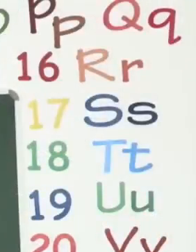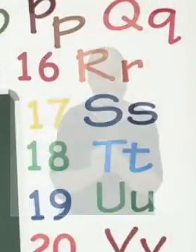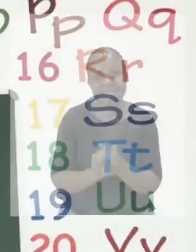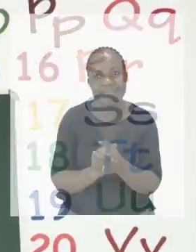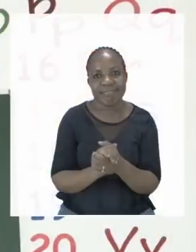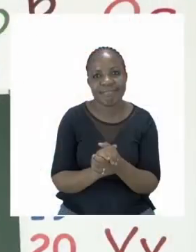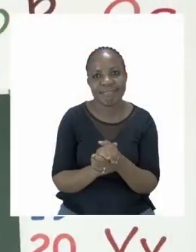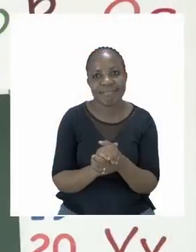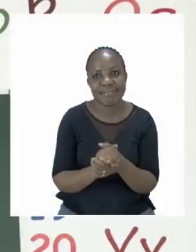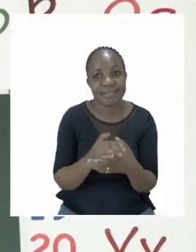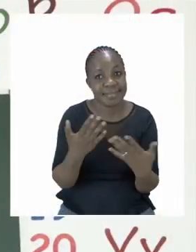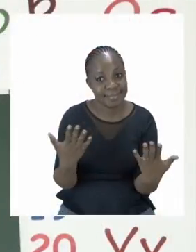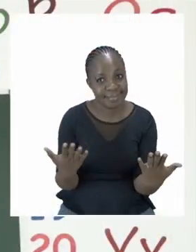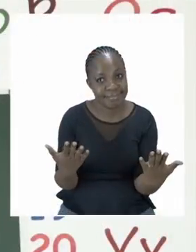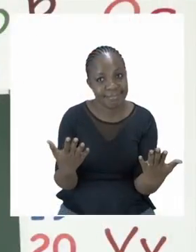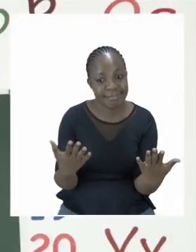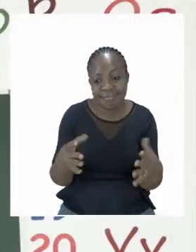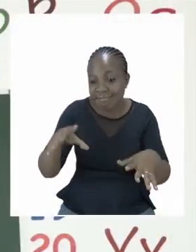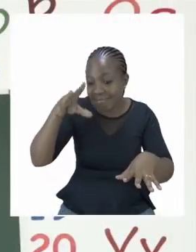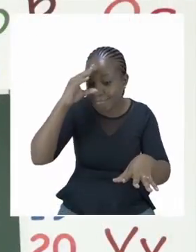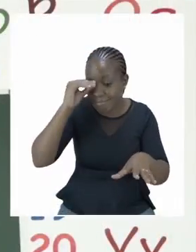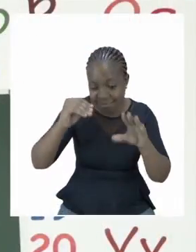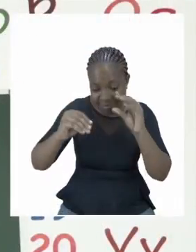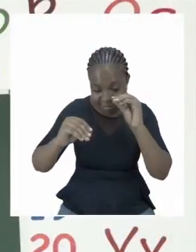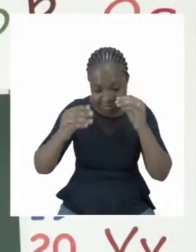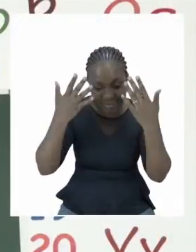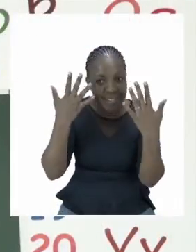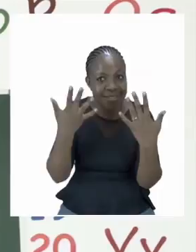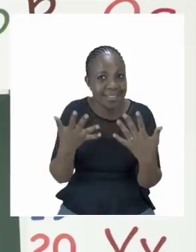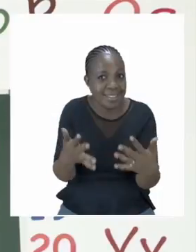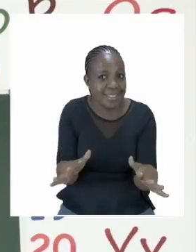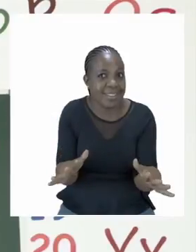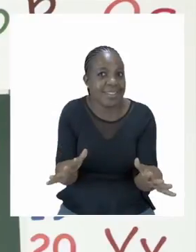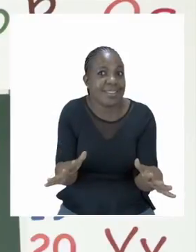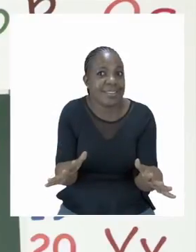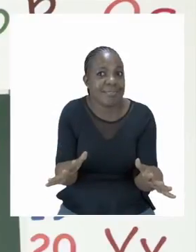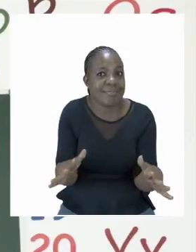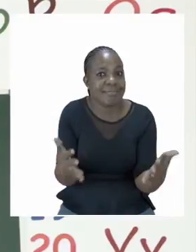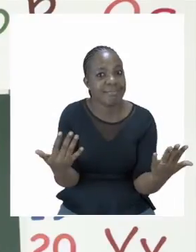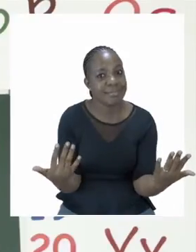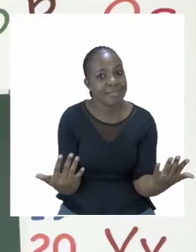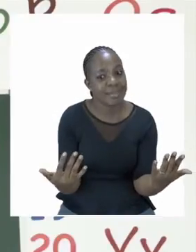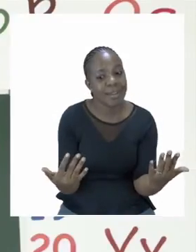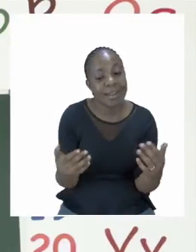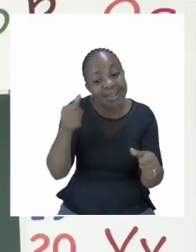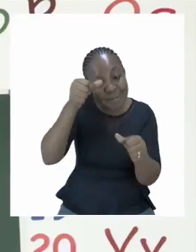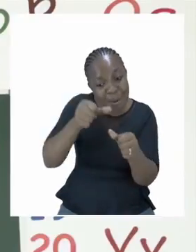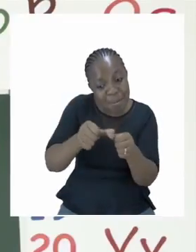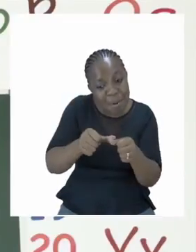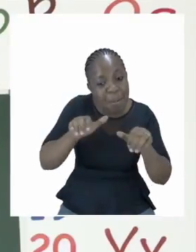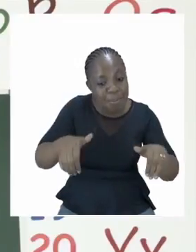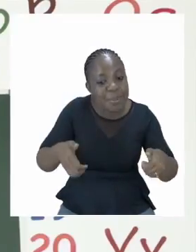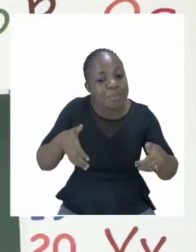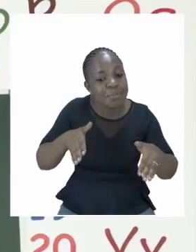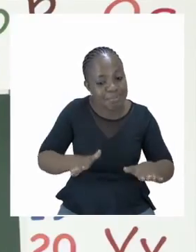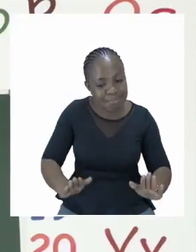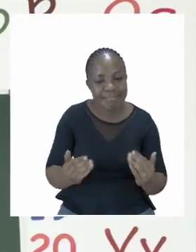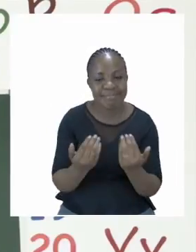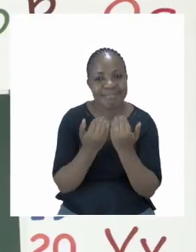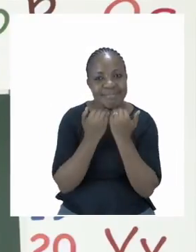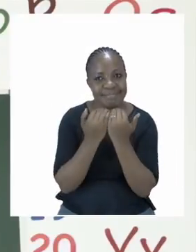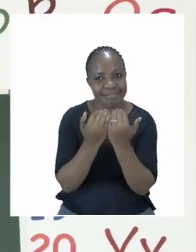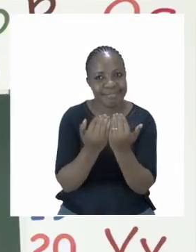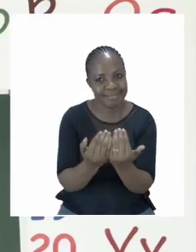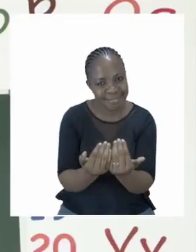We have now come to the end of our lesson. Now remember, boys and girls, it is very important